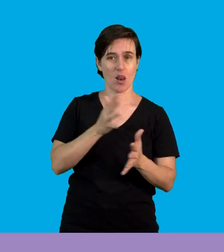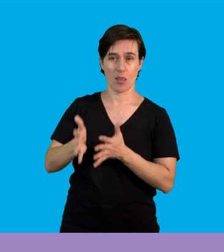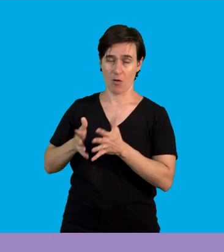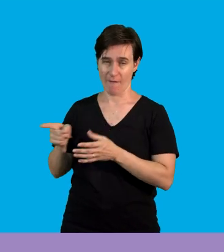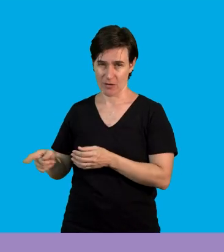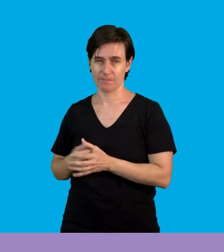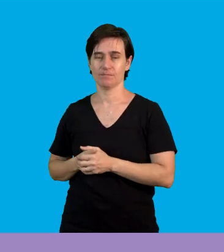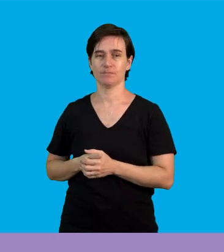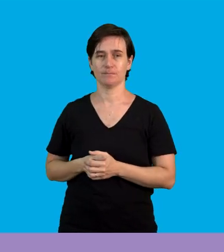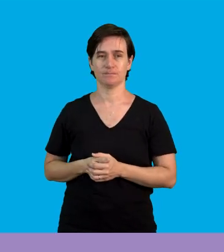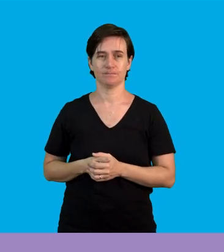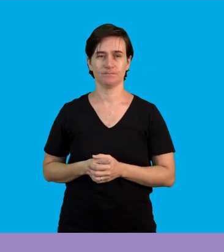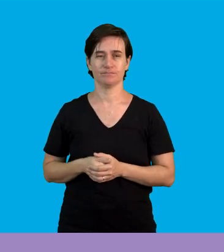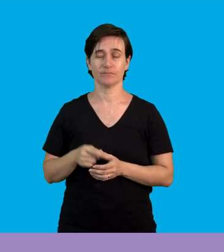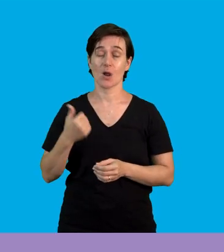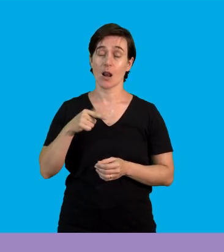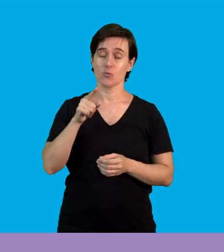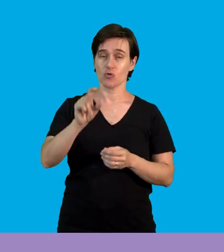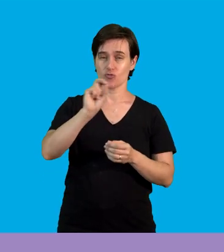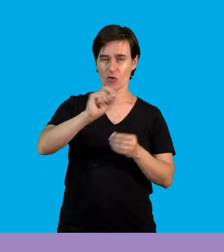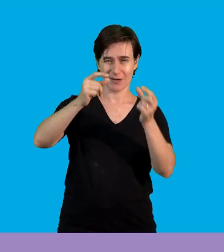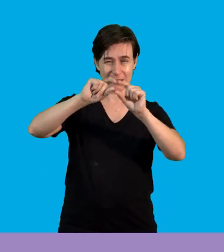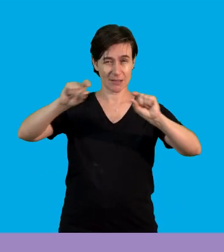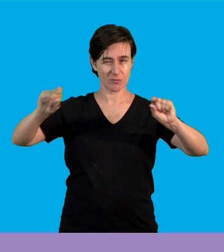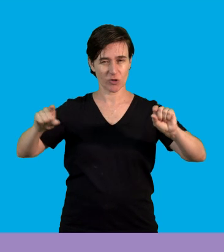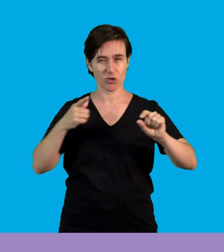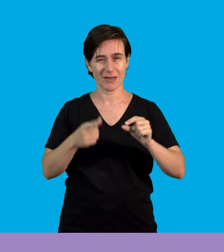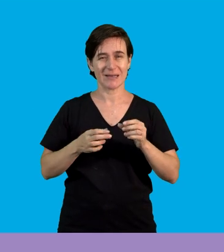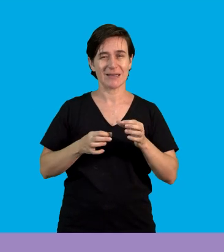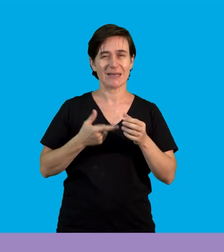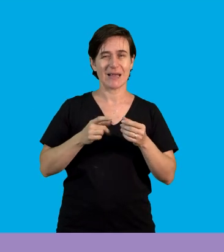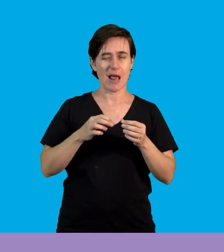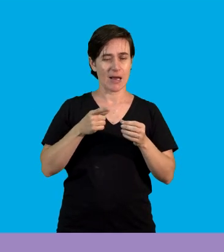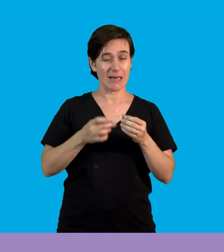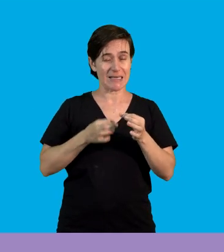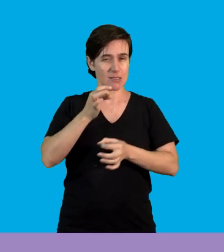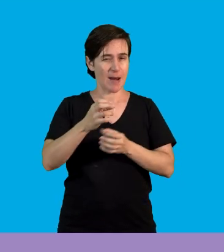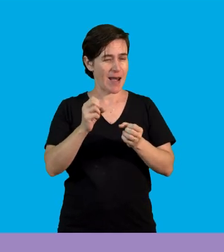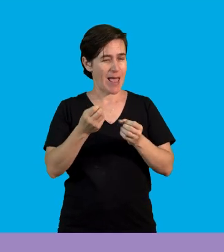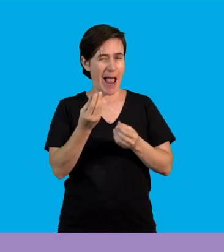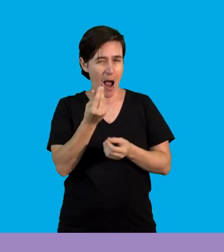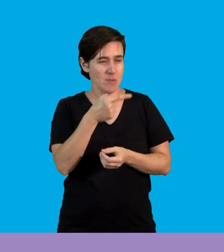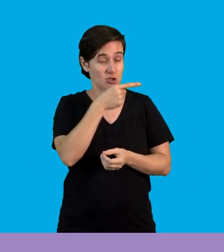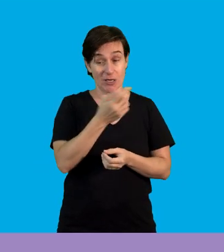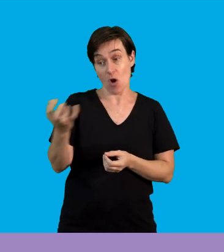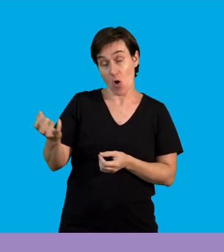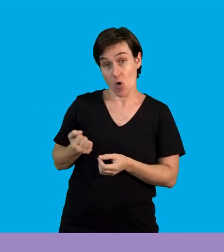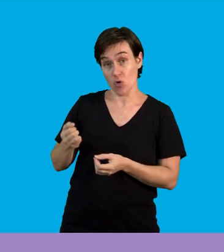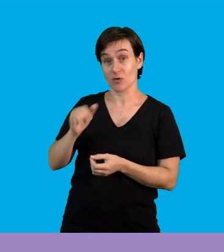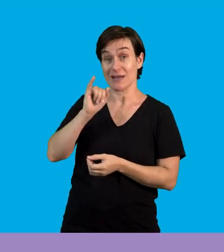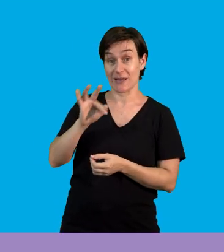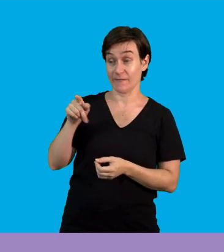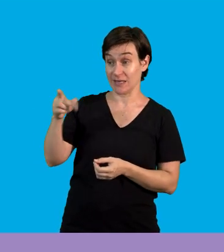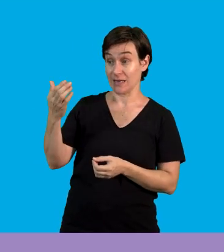Now, write an expression that describes the amount that he earns per day if the neighbor has